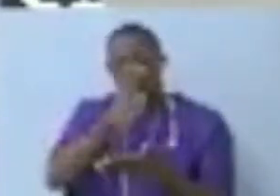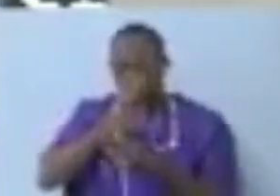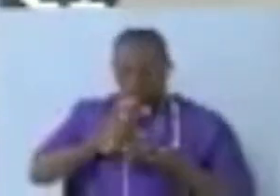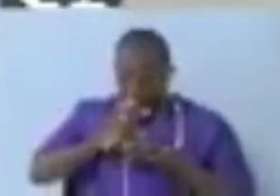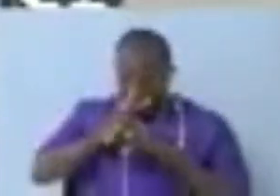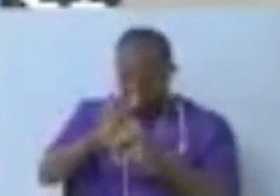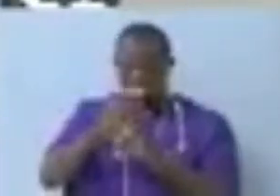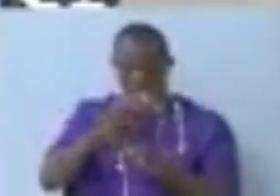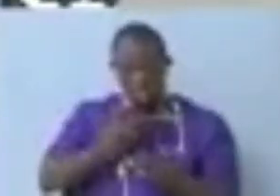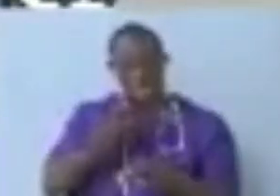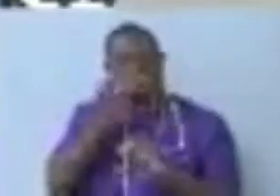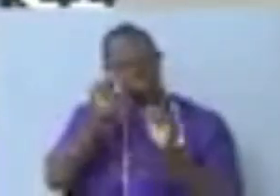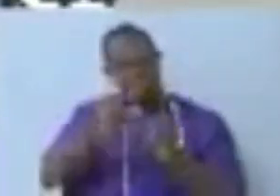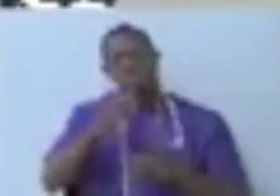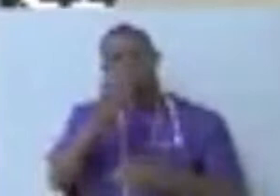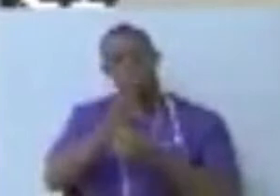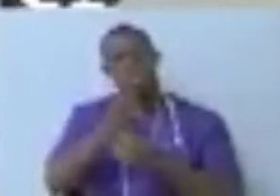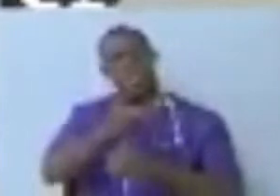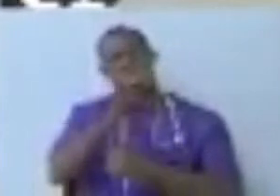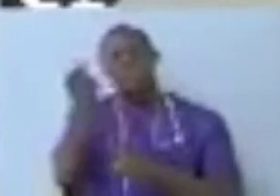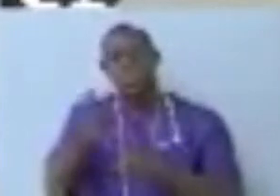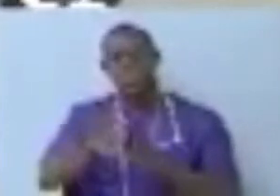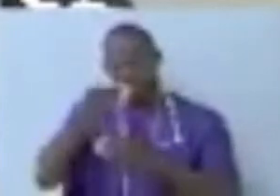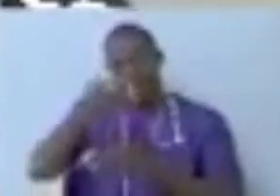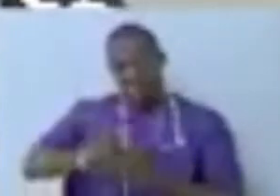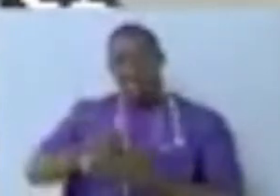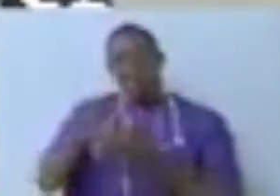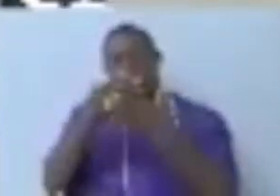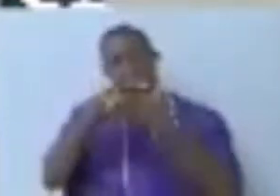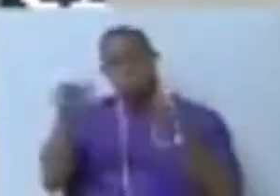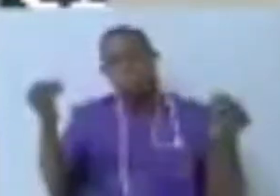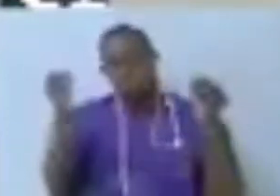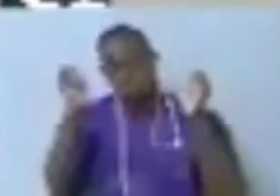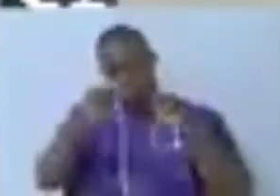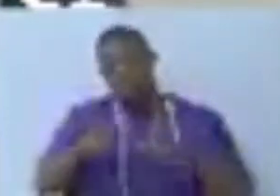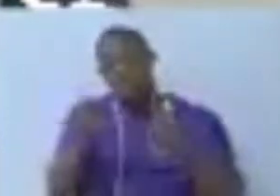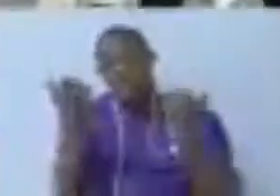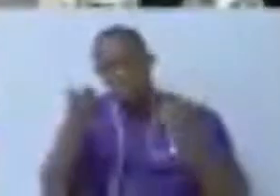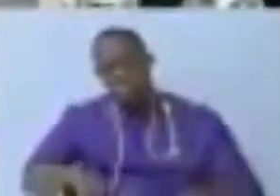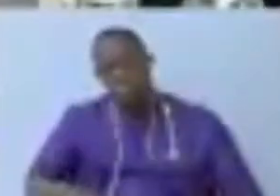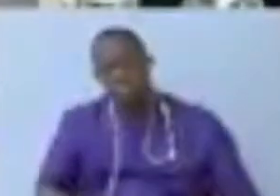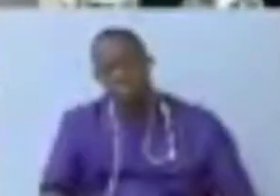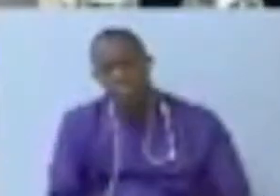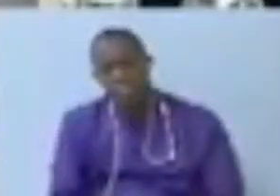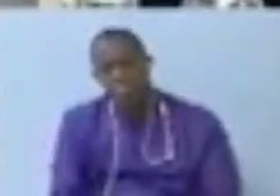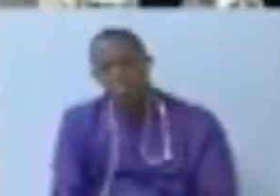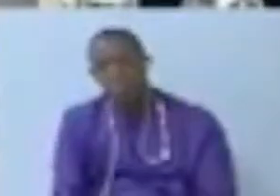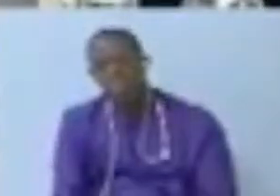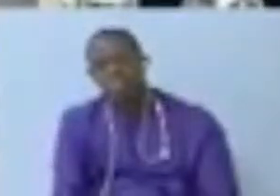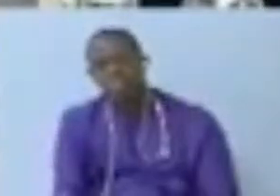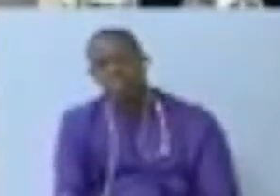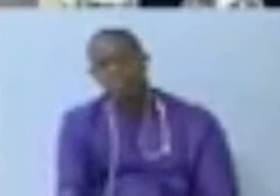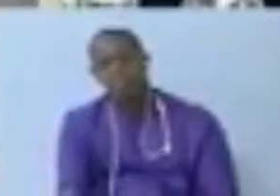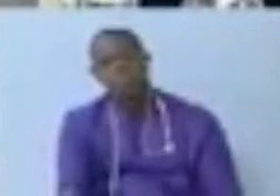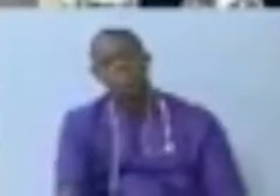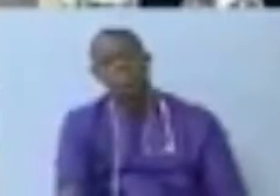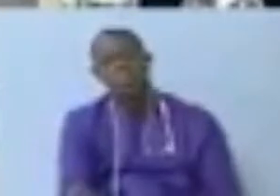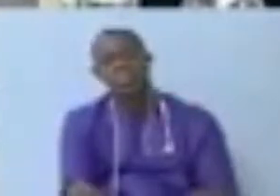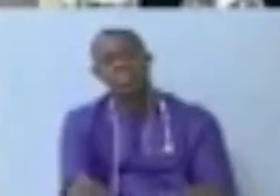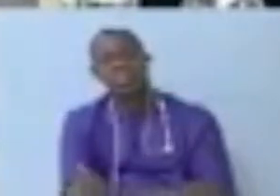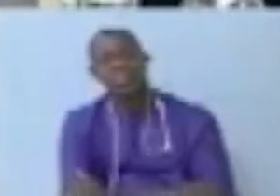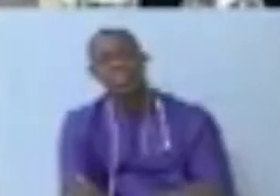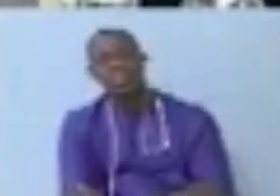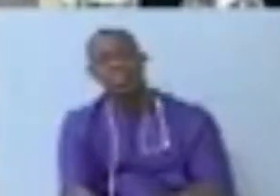could have the files disappear. Okay, can you now allow the interpreter to just help a little